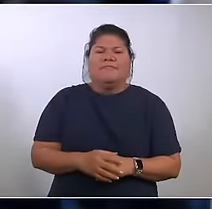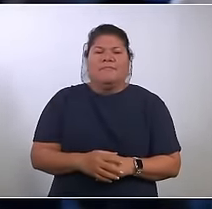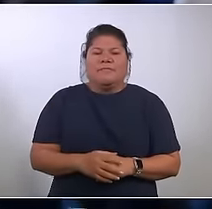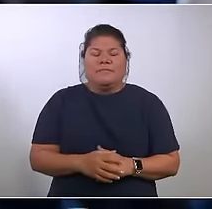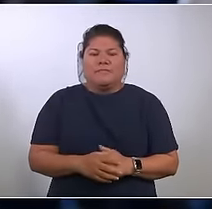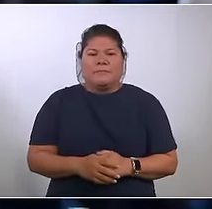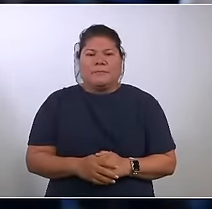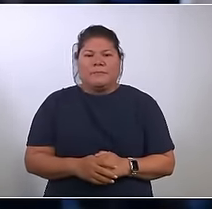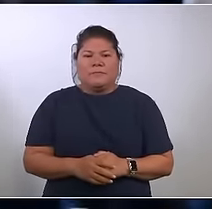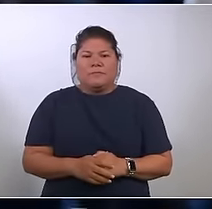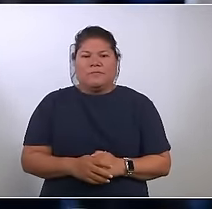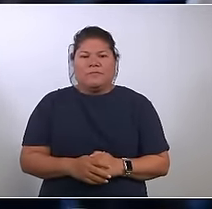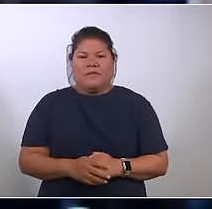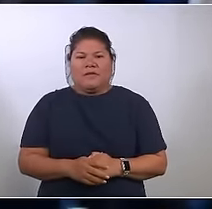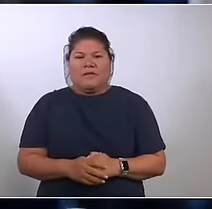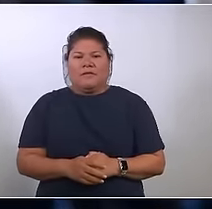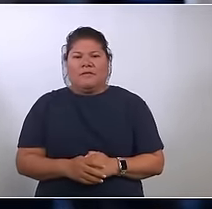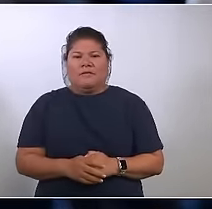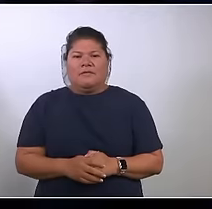Dios.